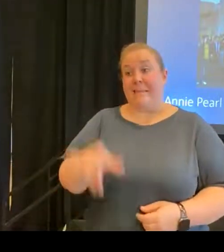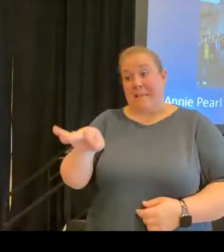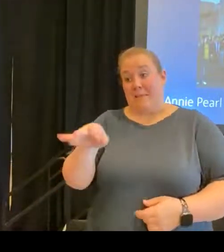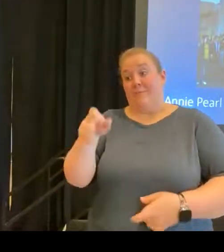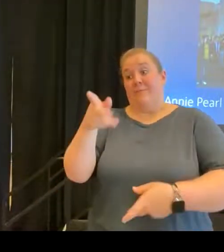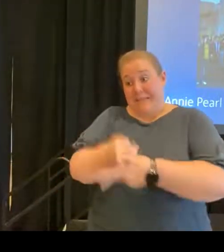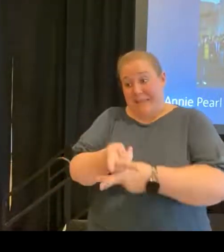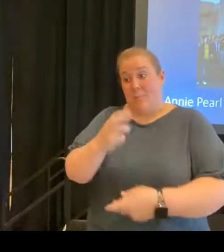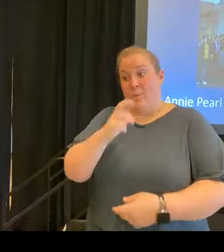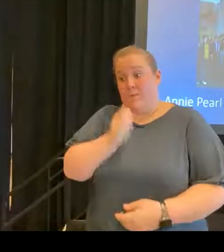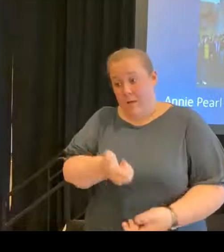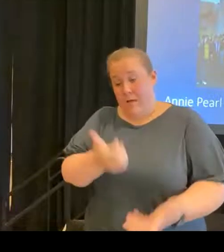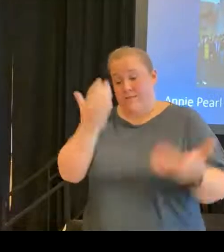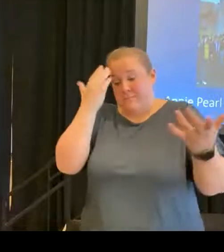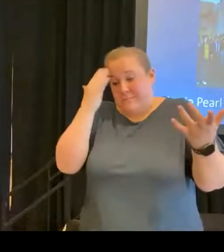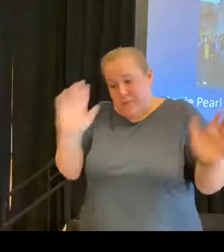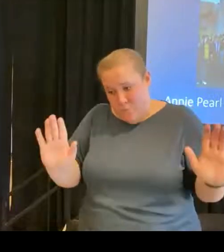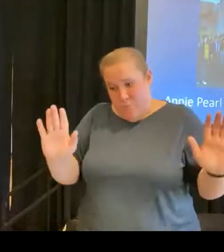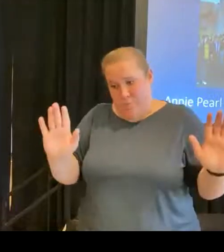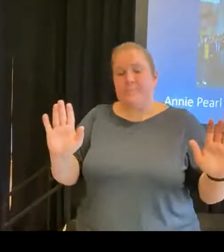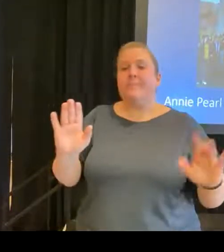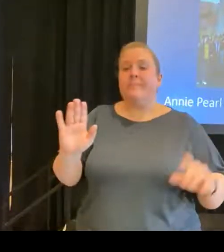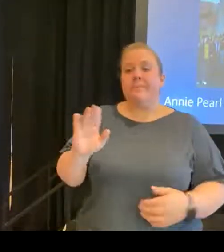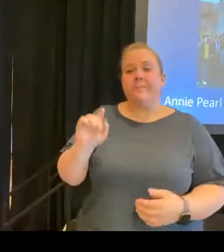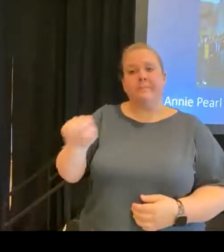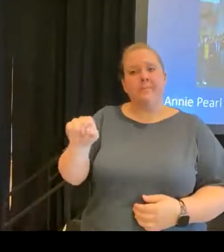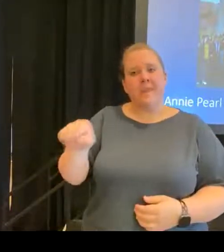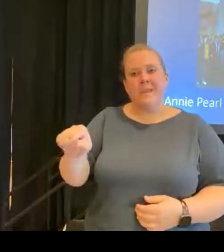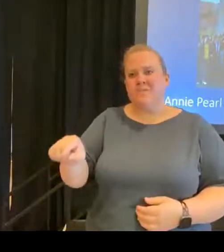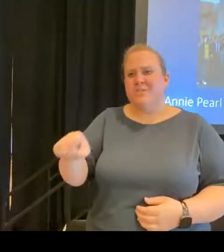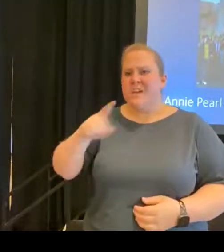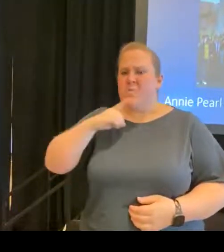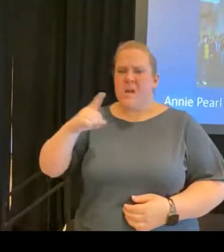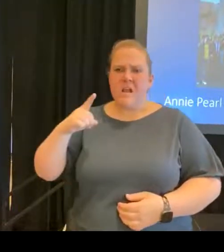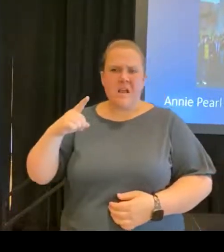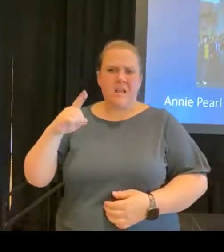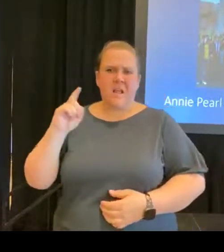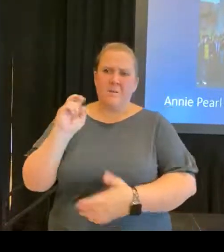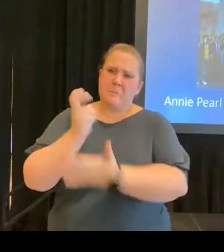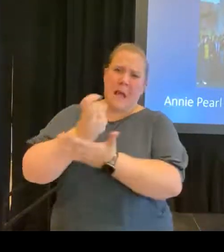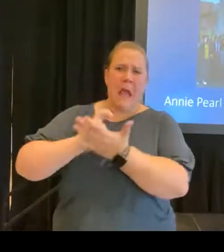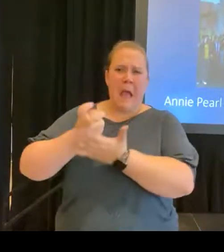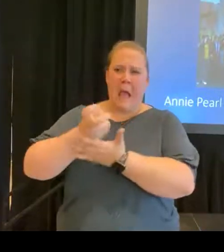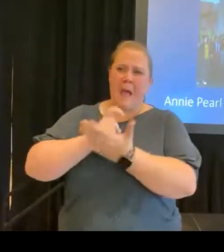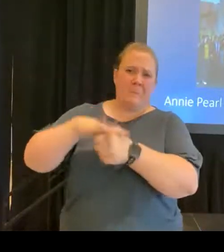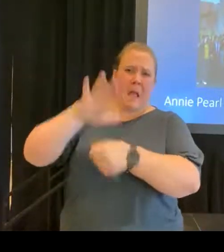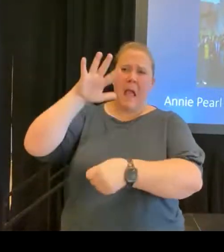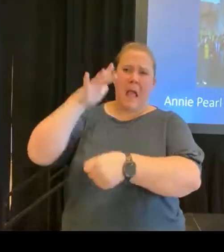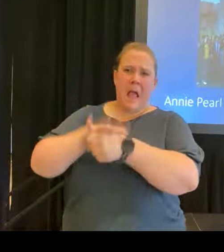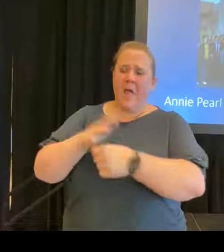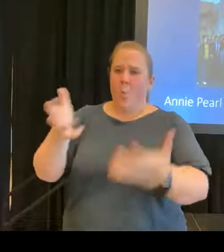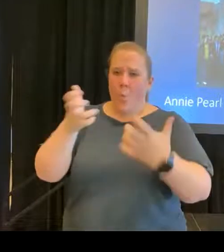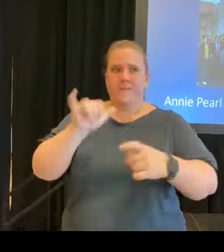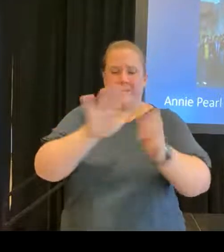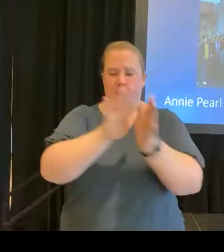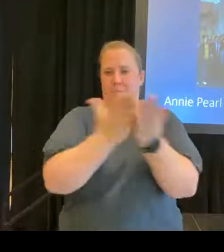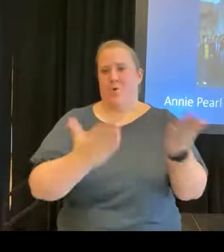this book when she left, I don't know, but she threw a temper tantrum to get that book.